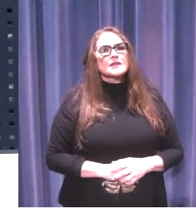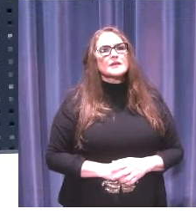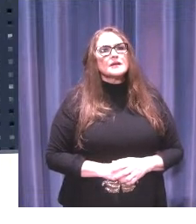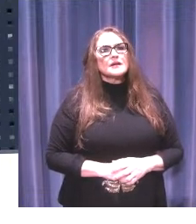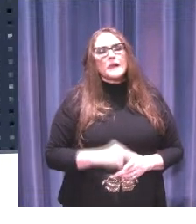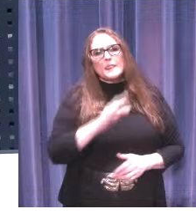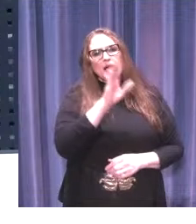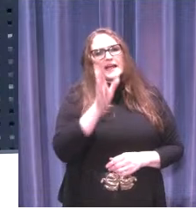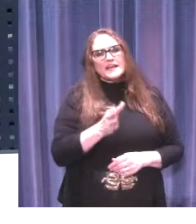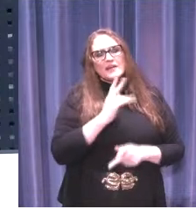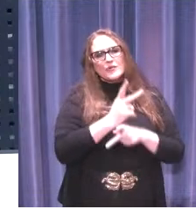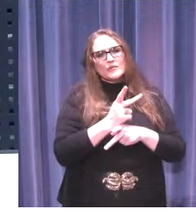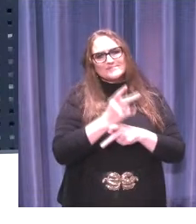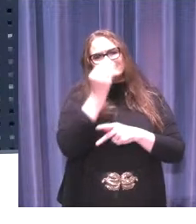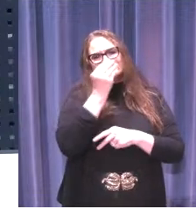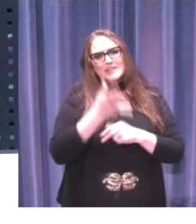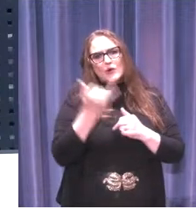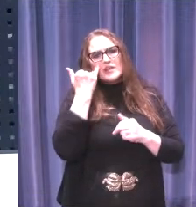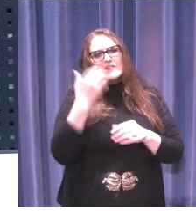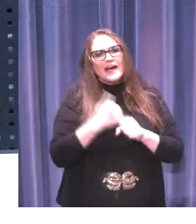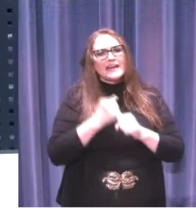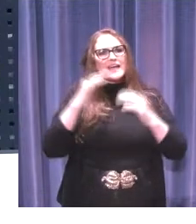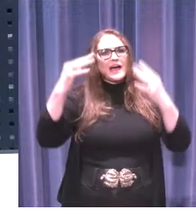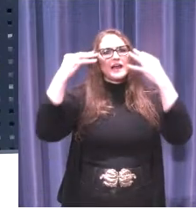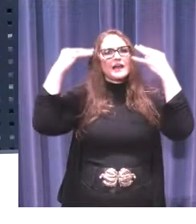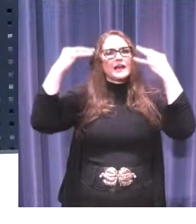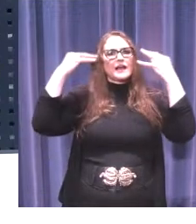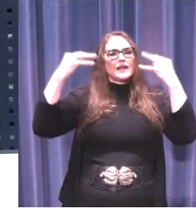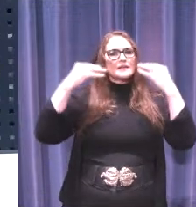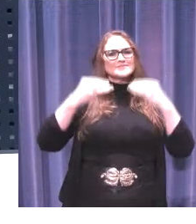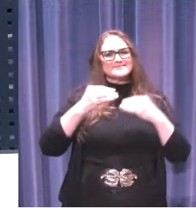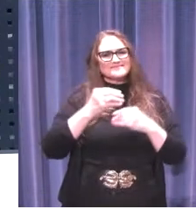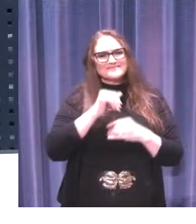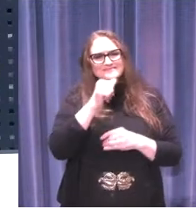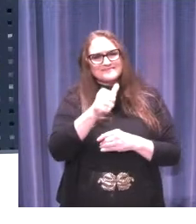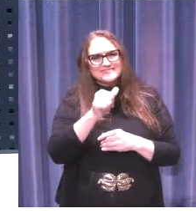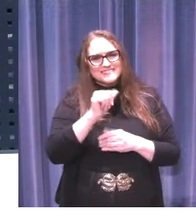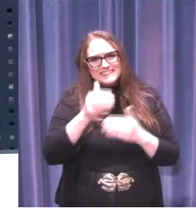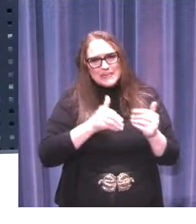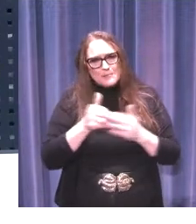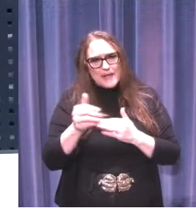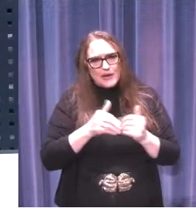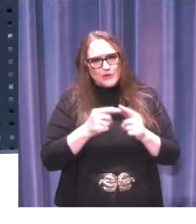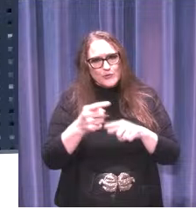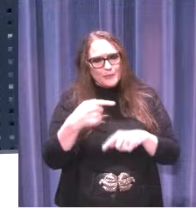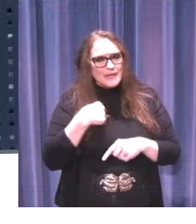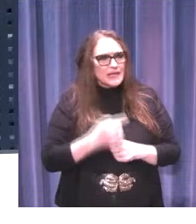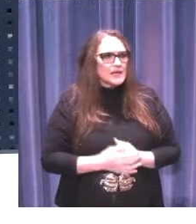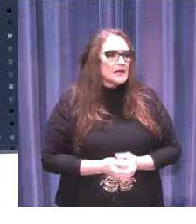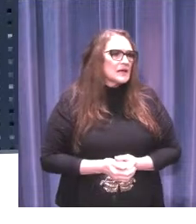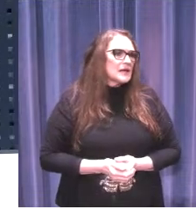I never cared if I got any publicity or not. It didn't matter to me.